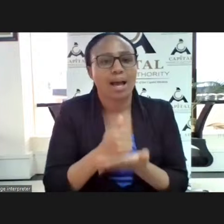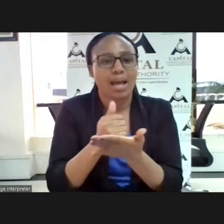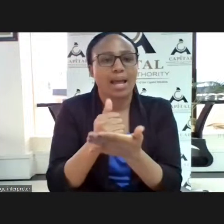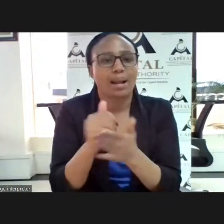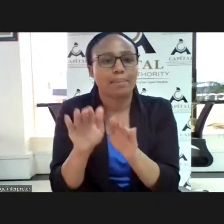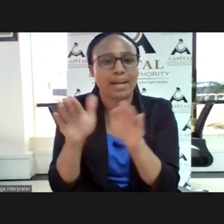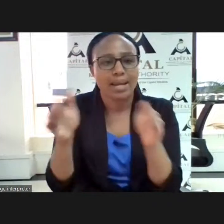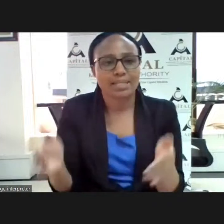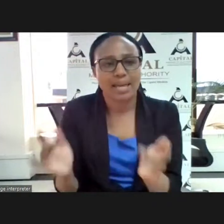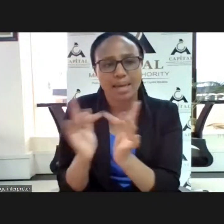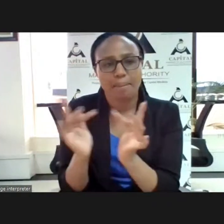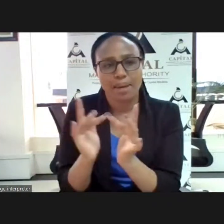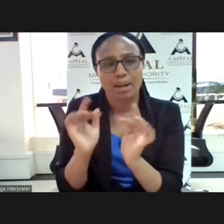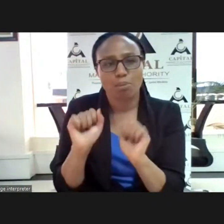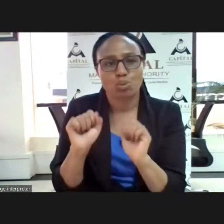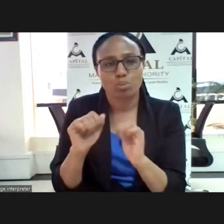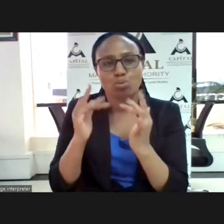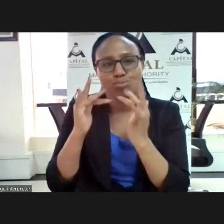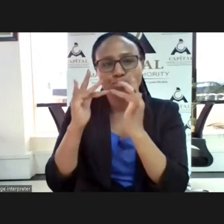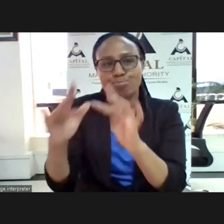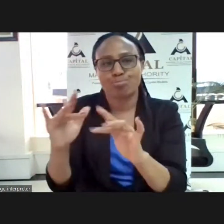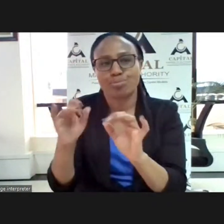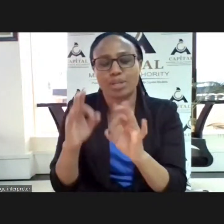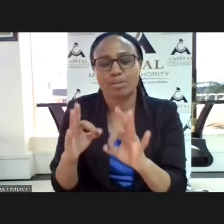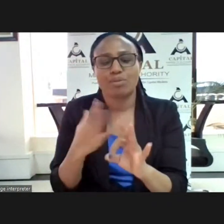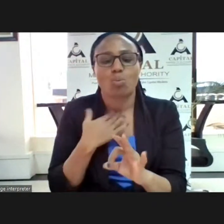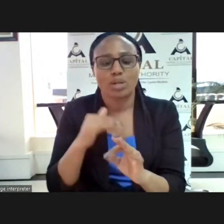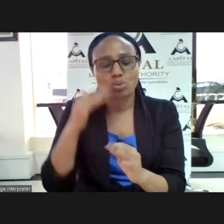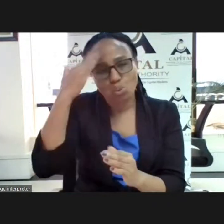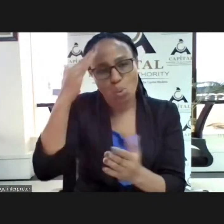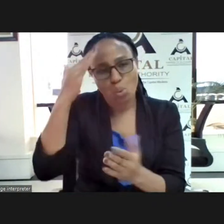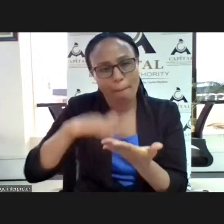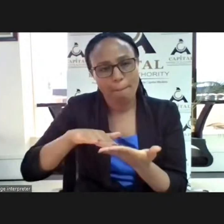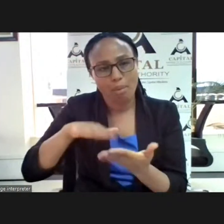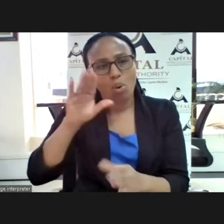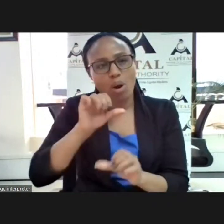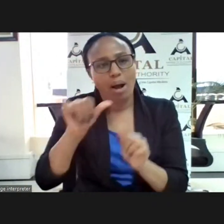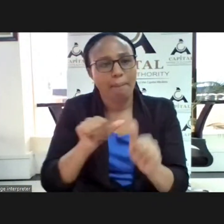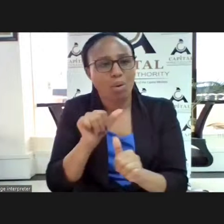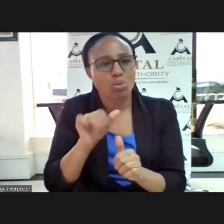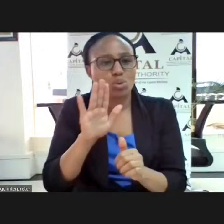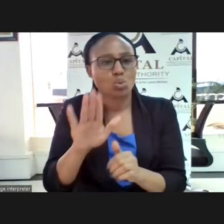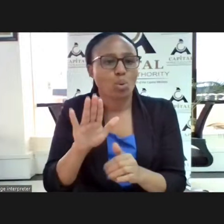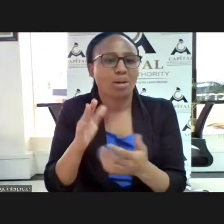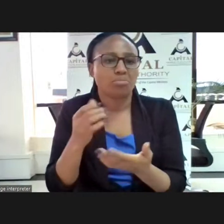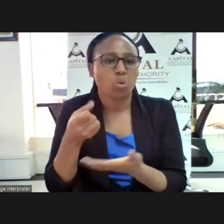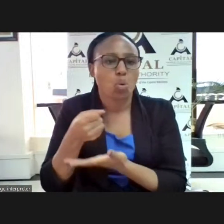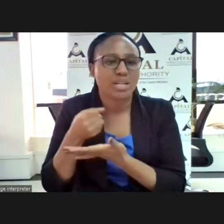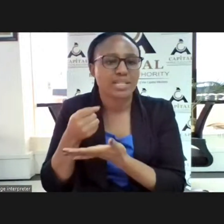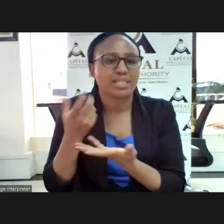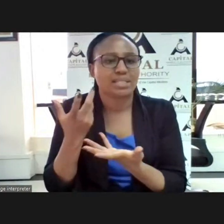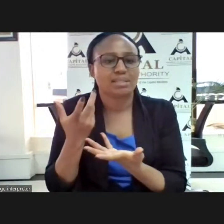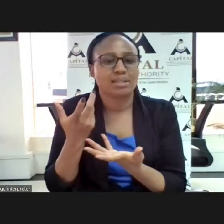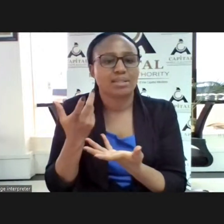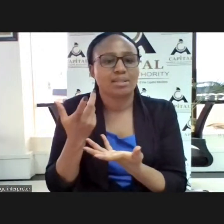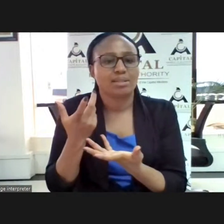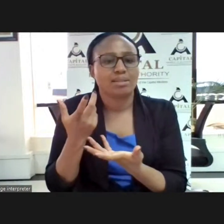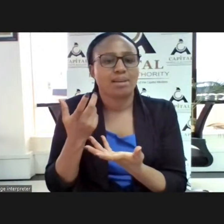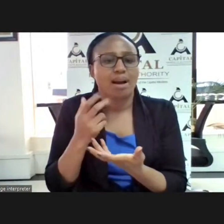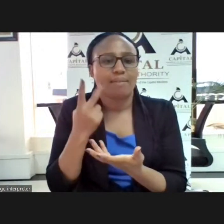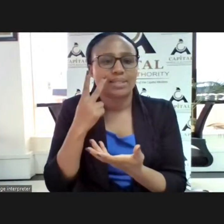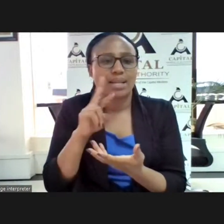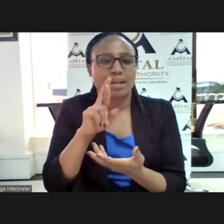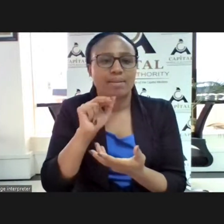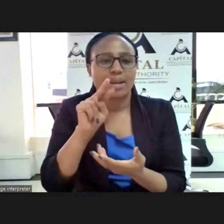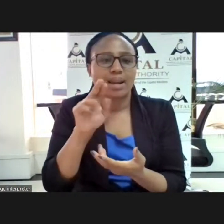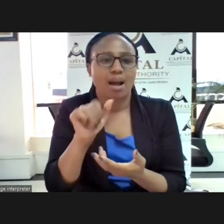where you can reach out if you need to get to know about how you can access your holdings or get to monitor your holdings. I've seen Rena's comment